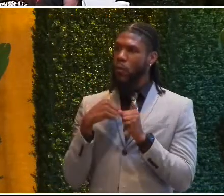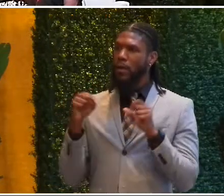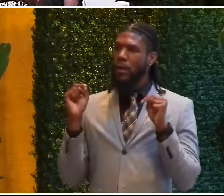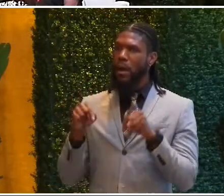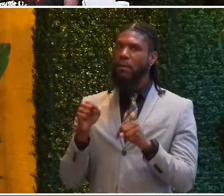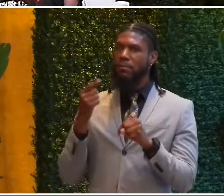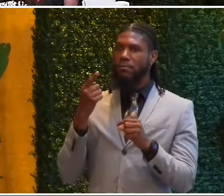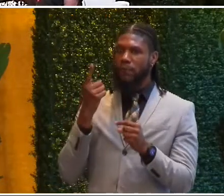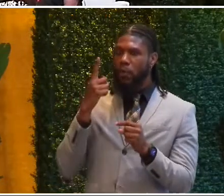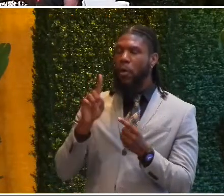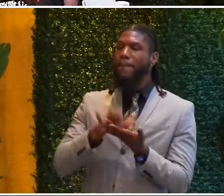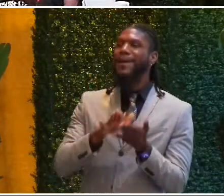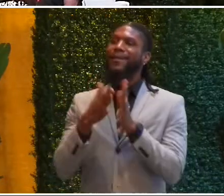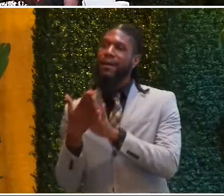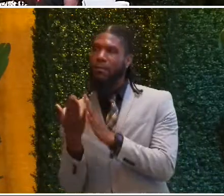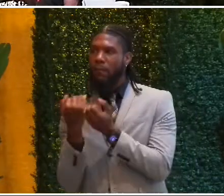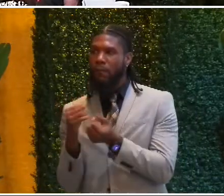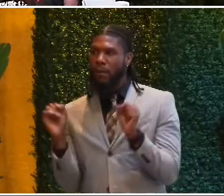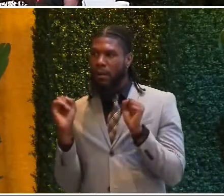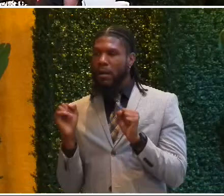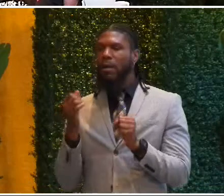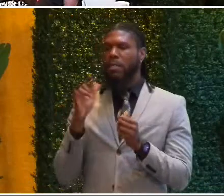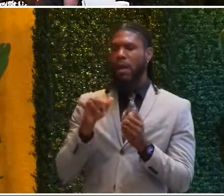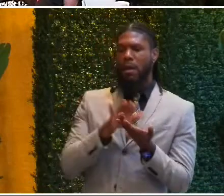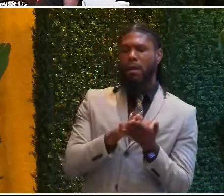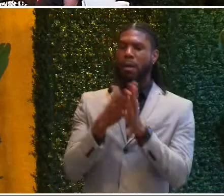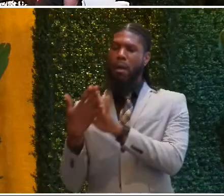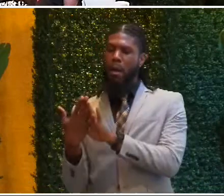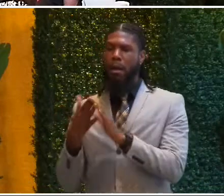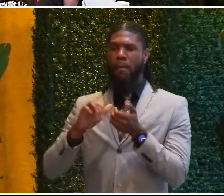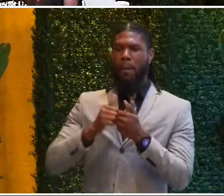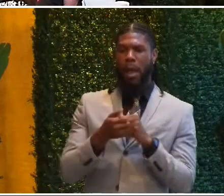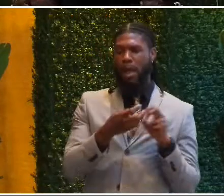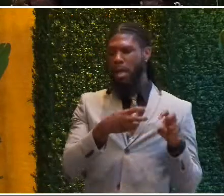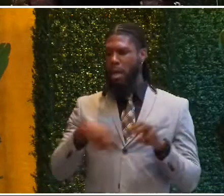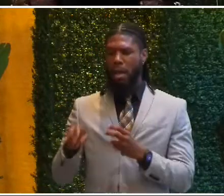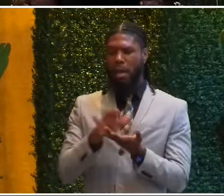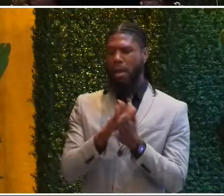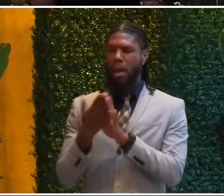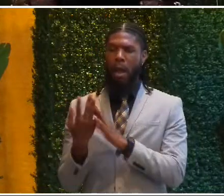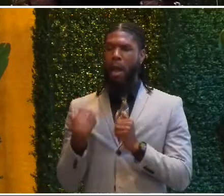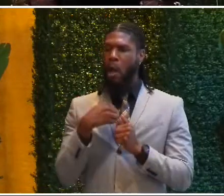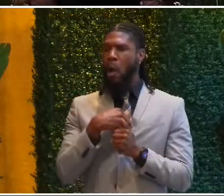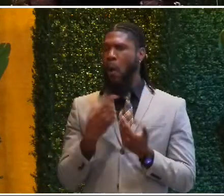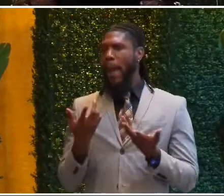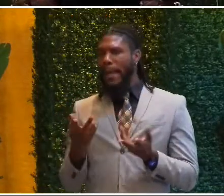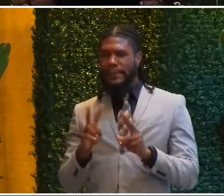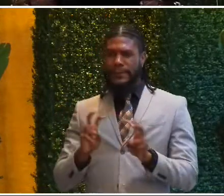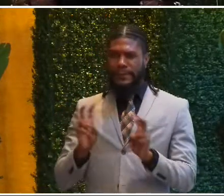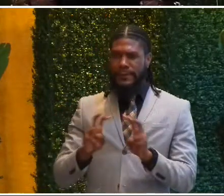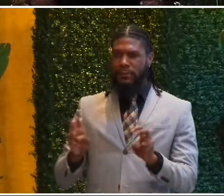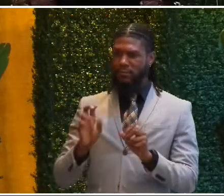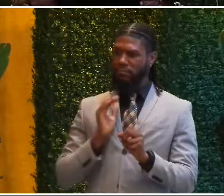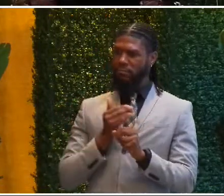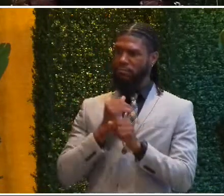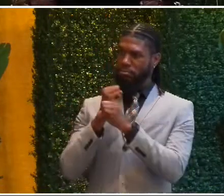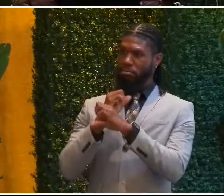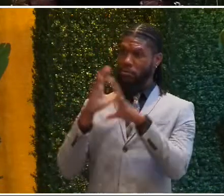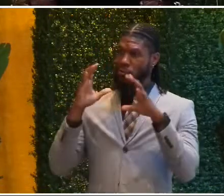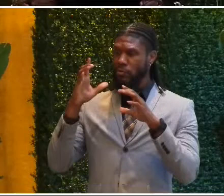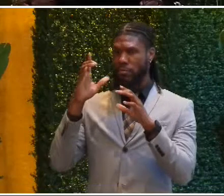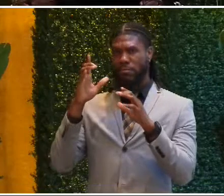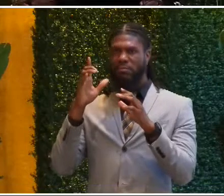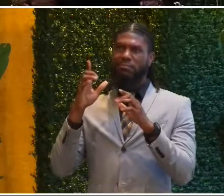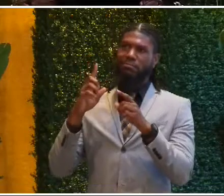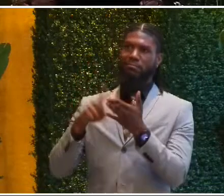And I feel like we don't always know as much about the getting part, right? And that's where our freedom dreams can start to butt up against each other. Okay, we all